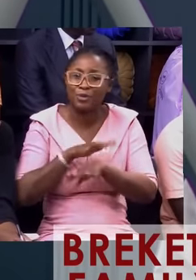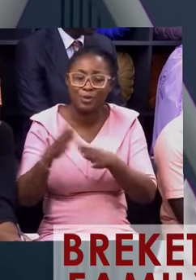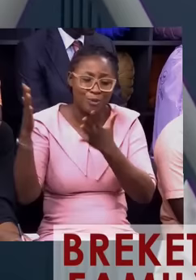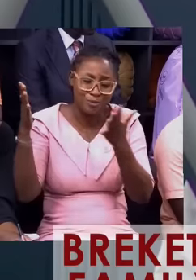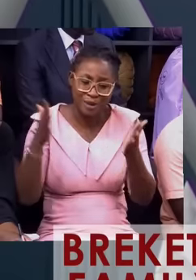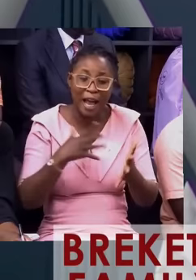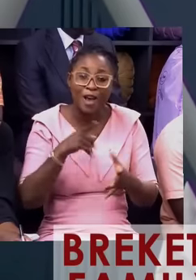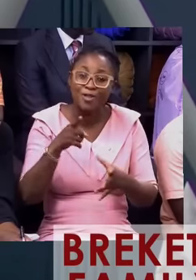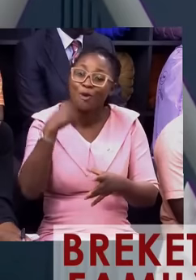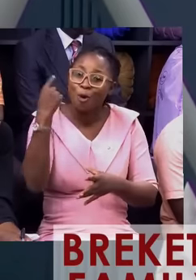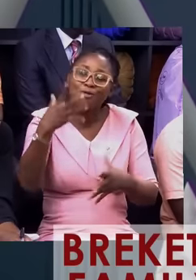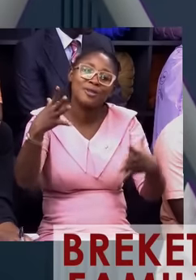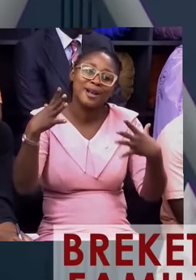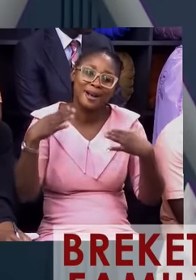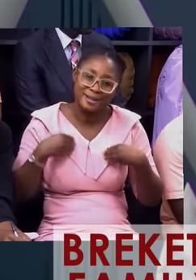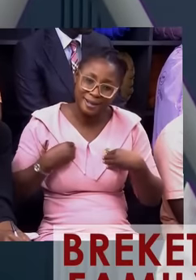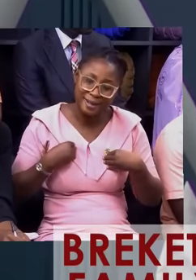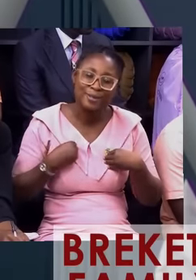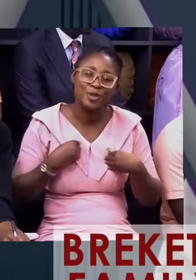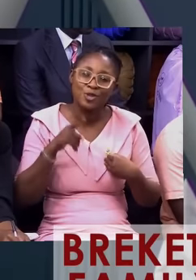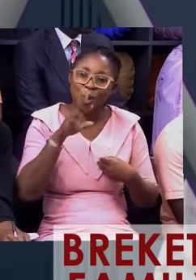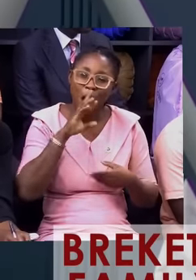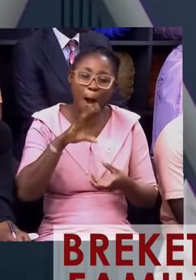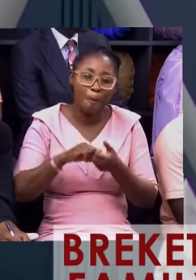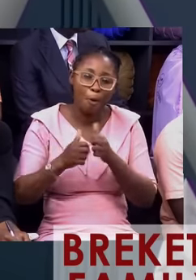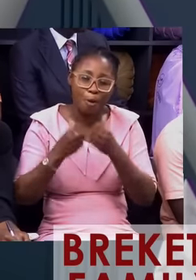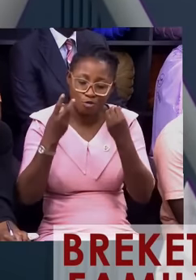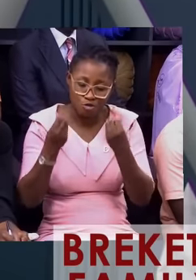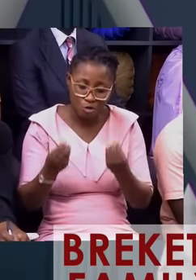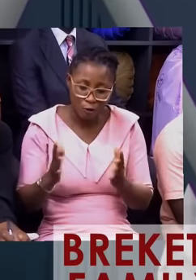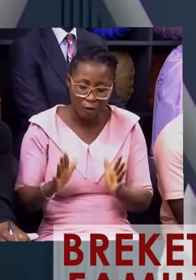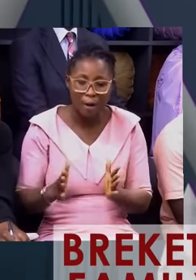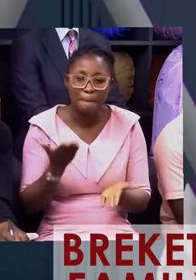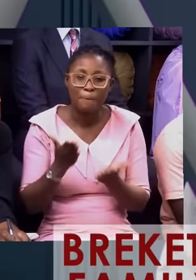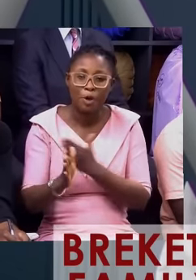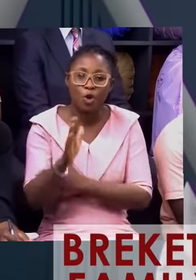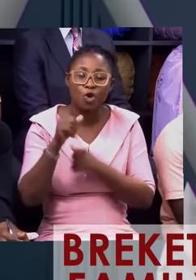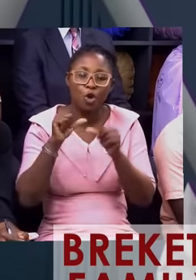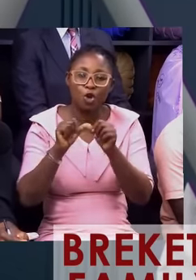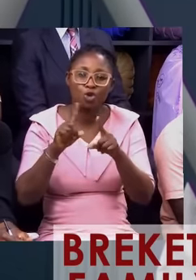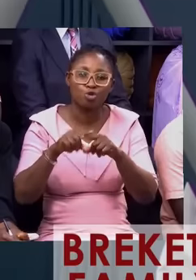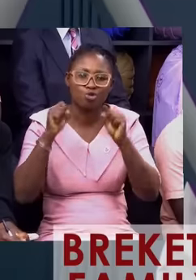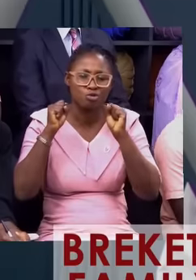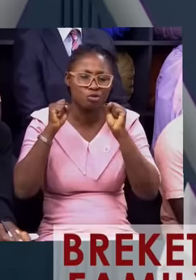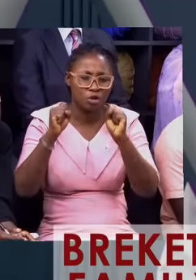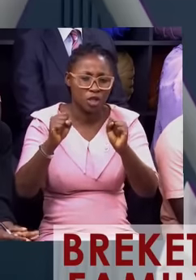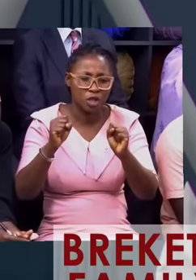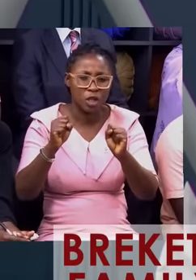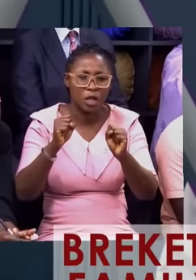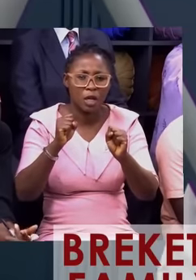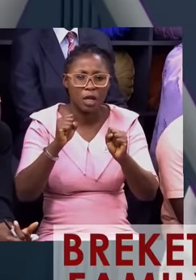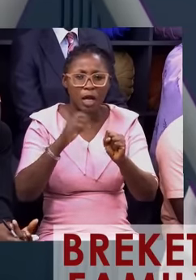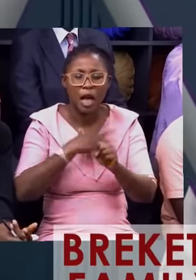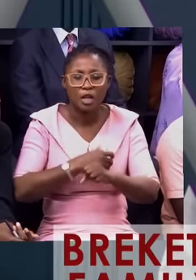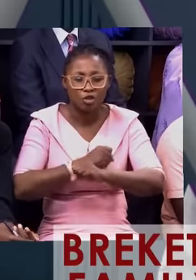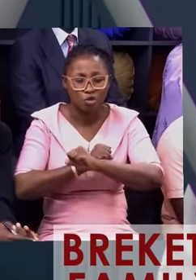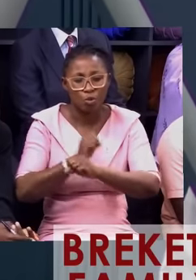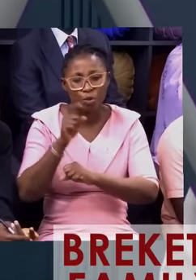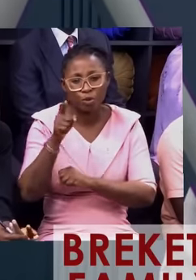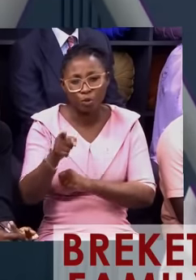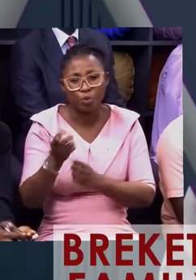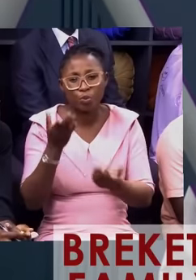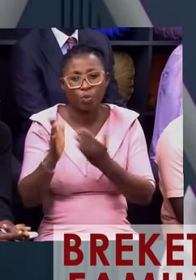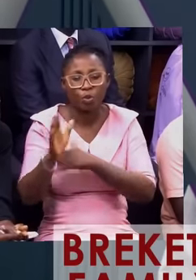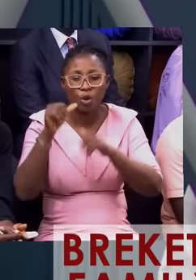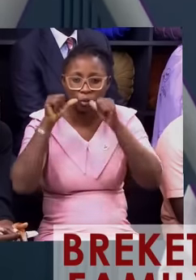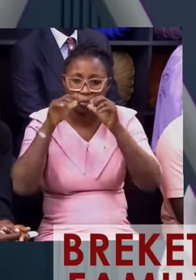a absorver you know you're a problem solver God continue to andree you amen